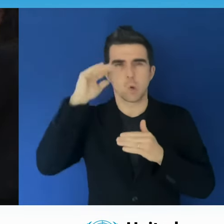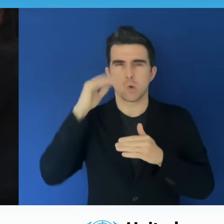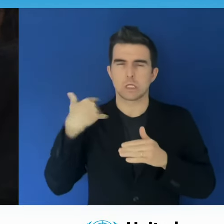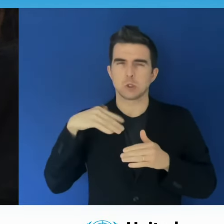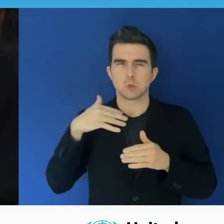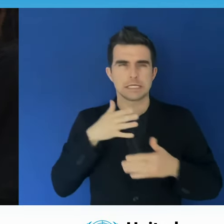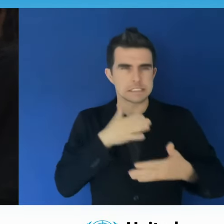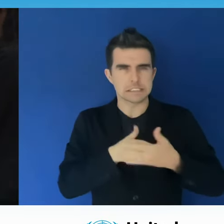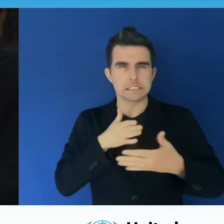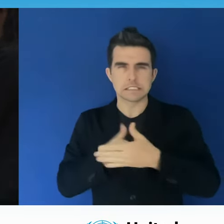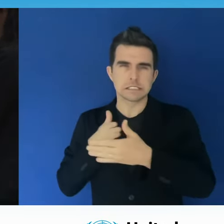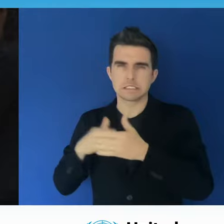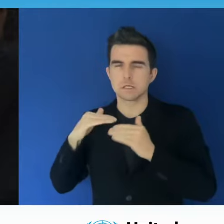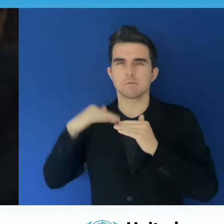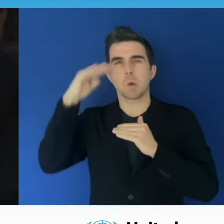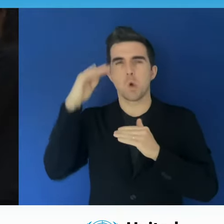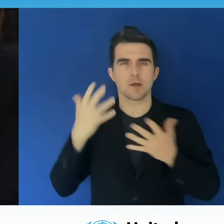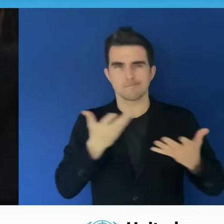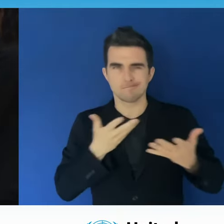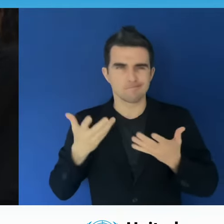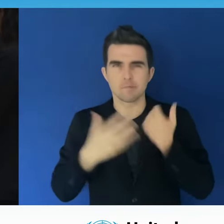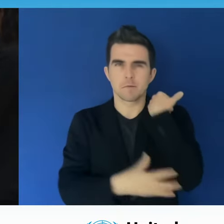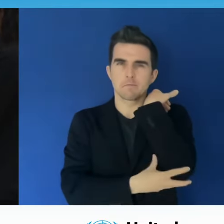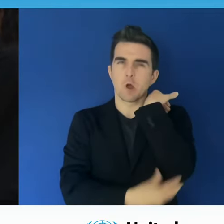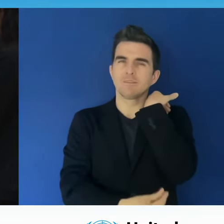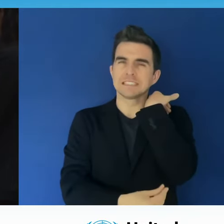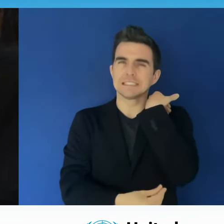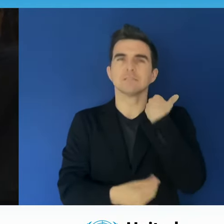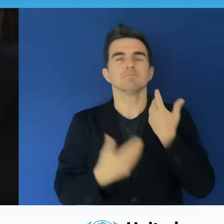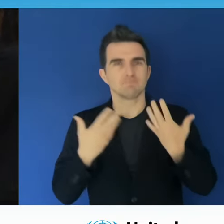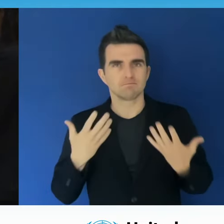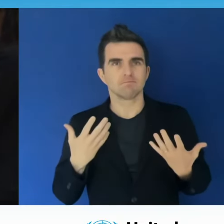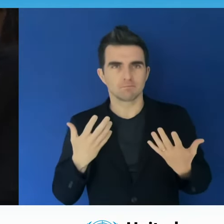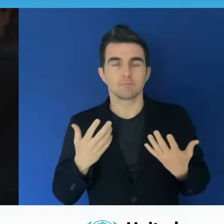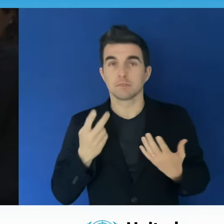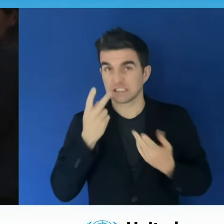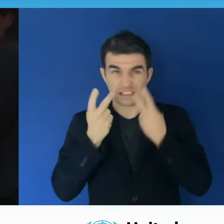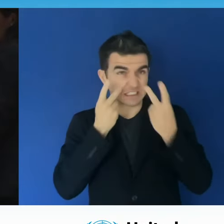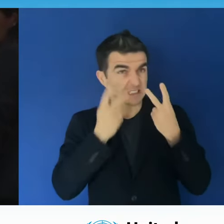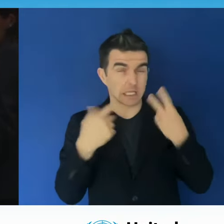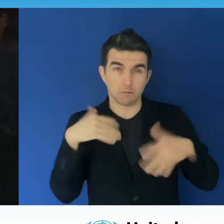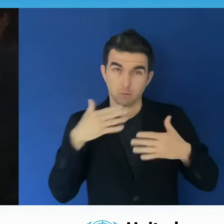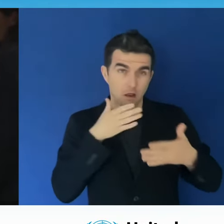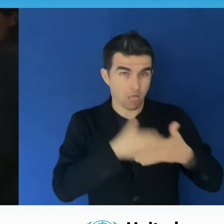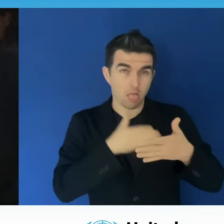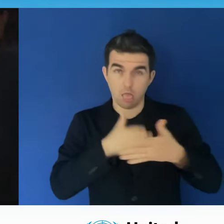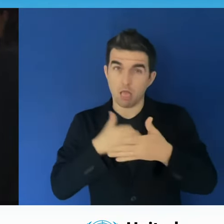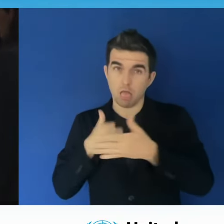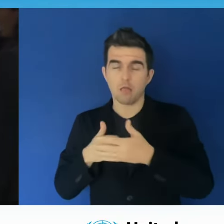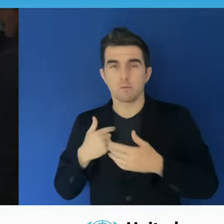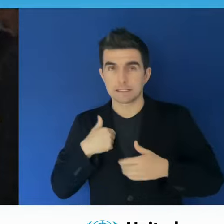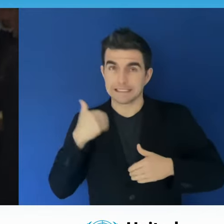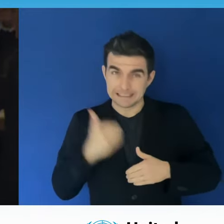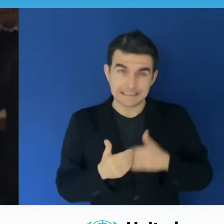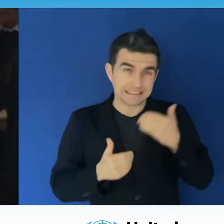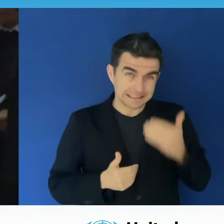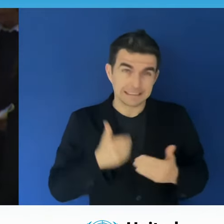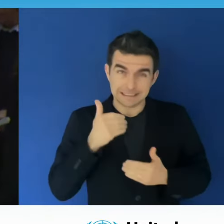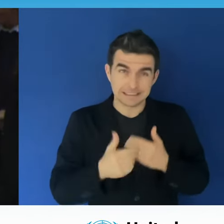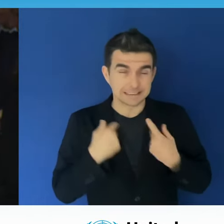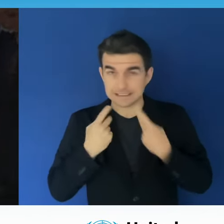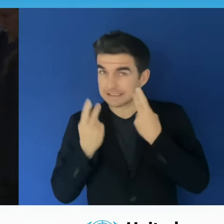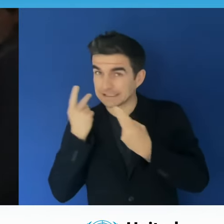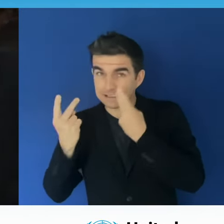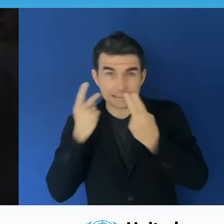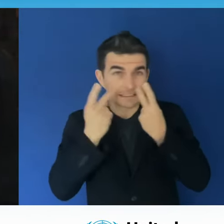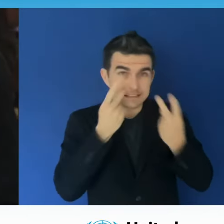But amidst all these challenges that we face, there is resilience. And at UNDP, we really believe that